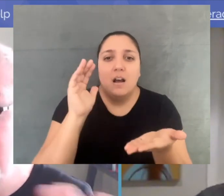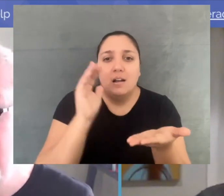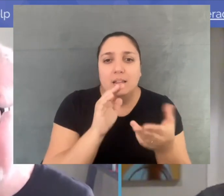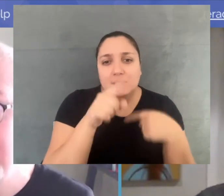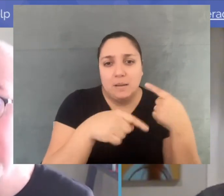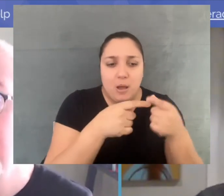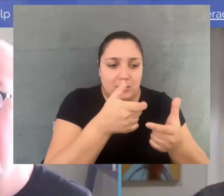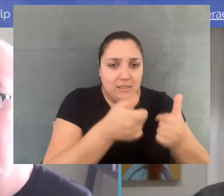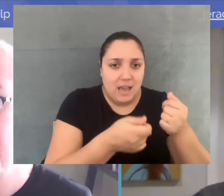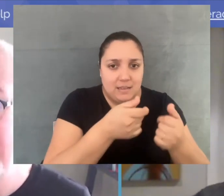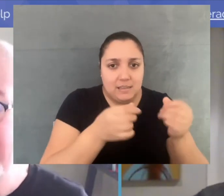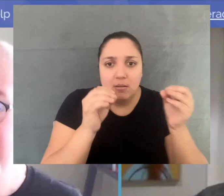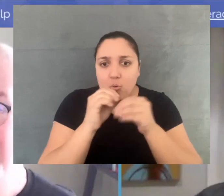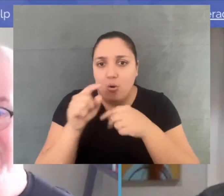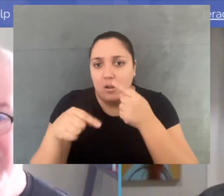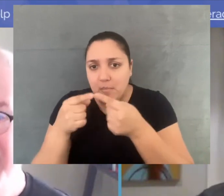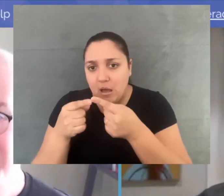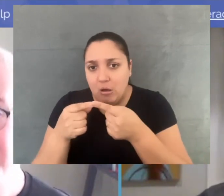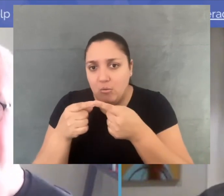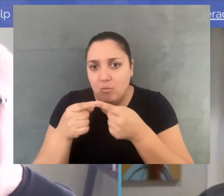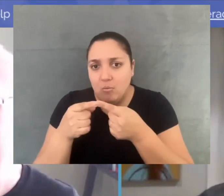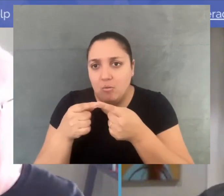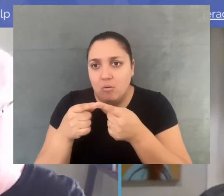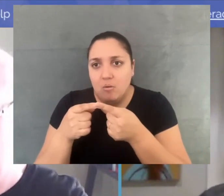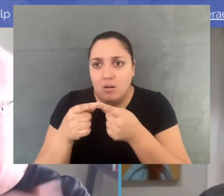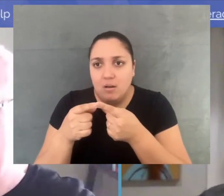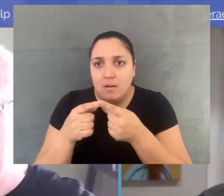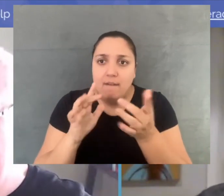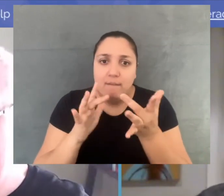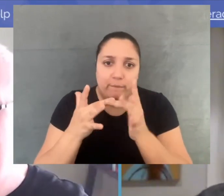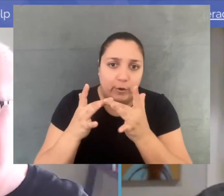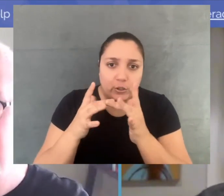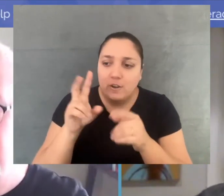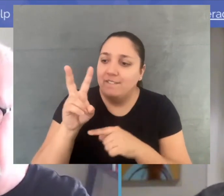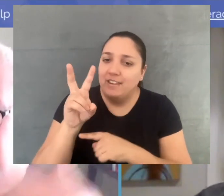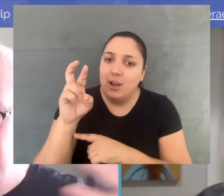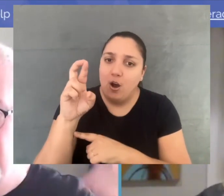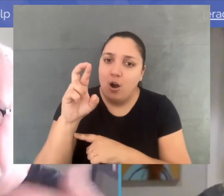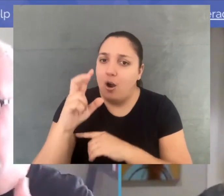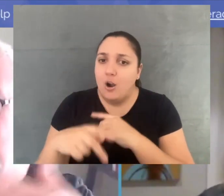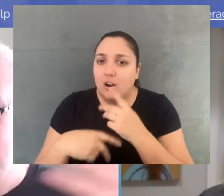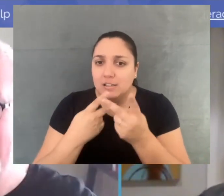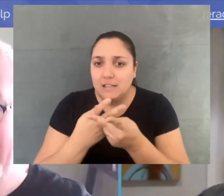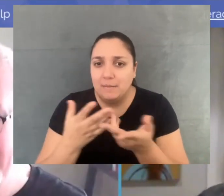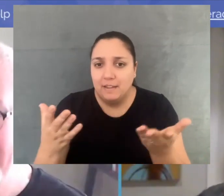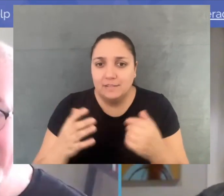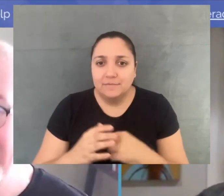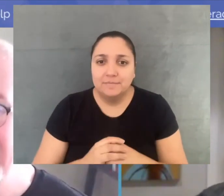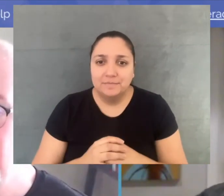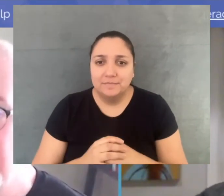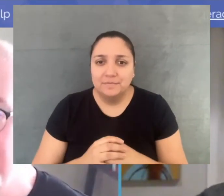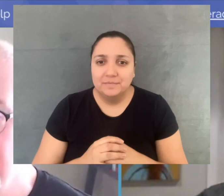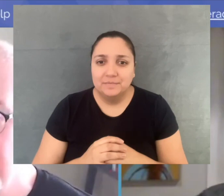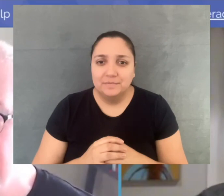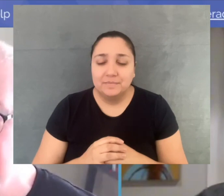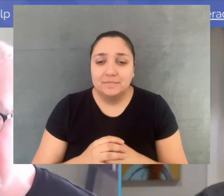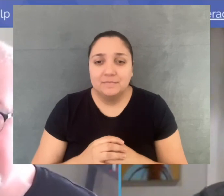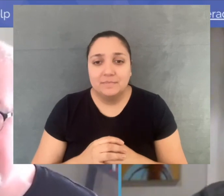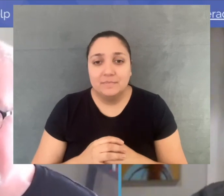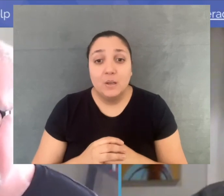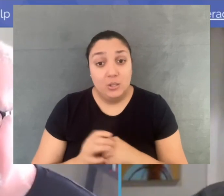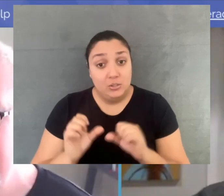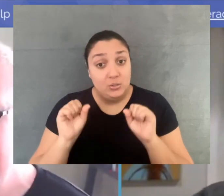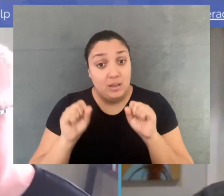our communities are less about text and more about these virtual reality, kinds of